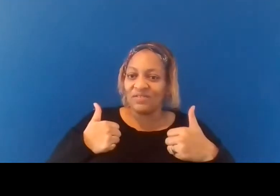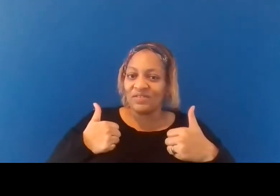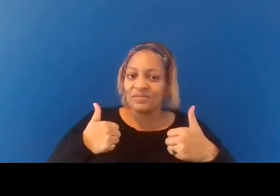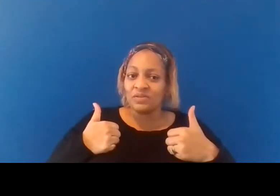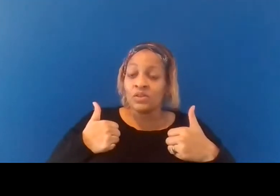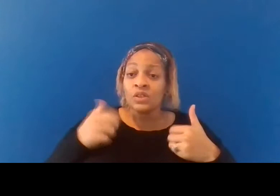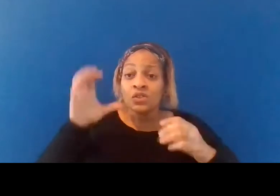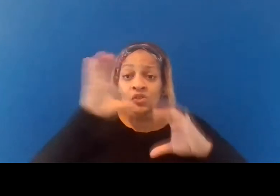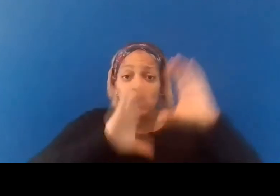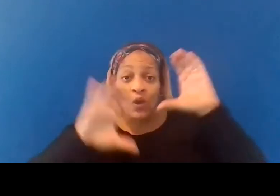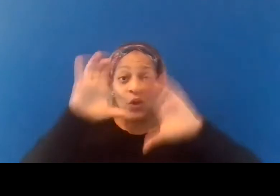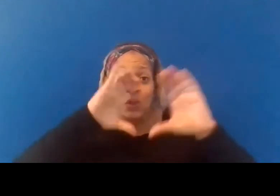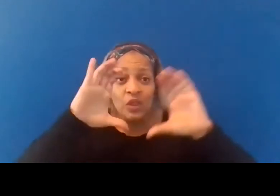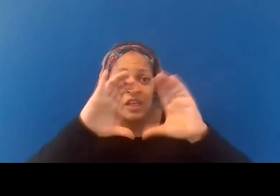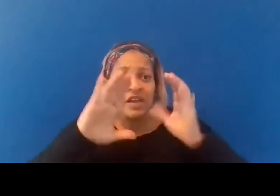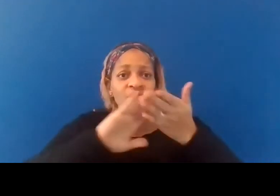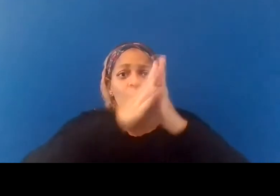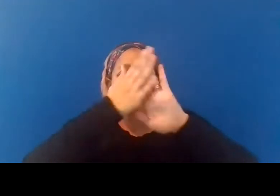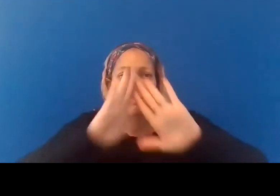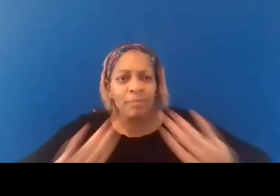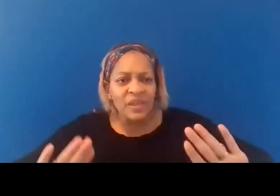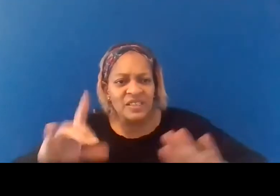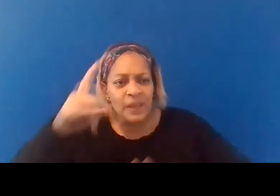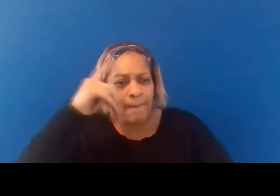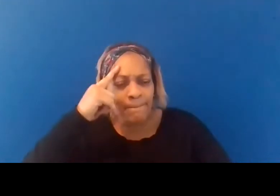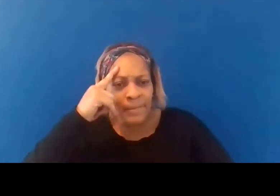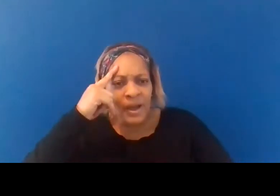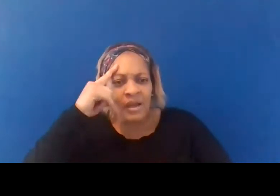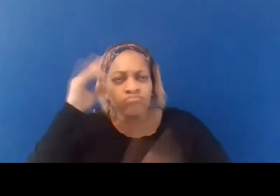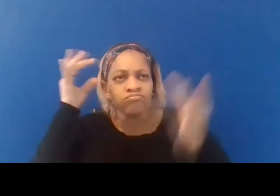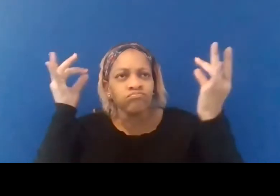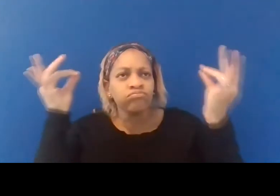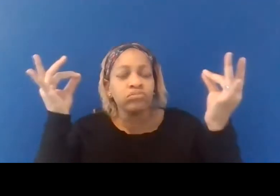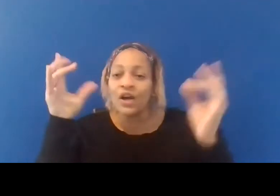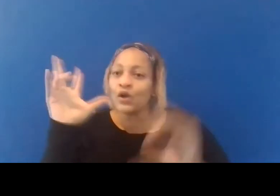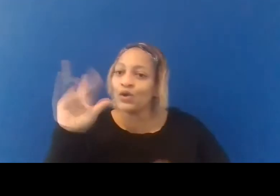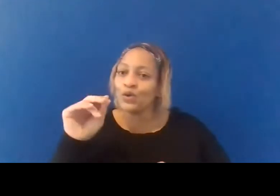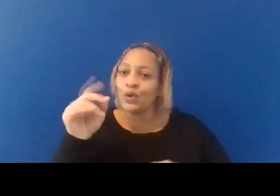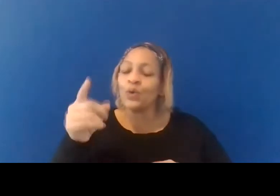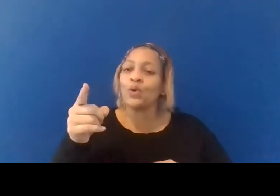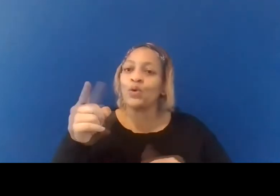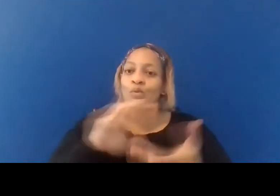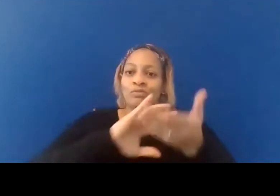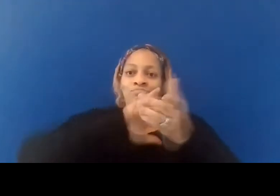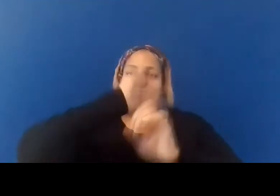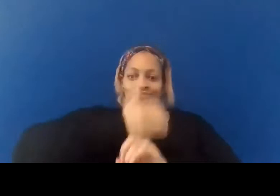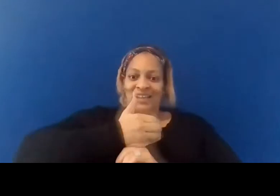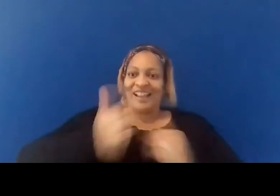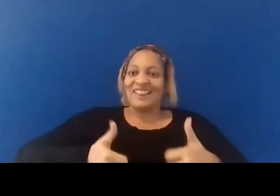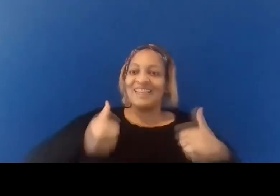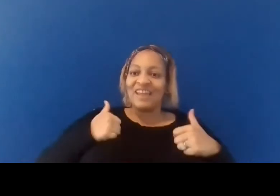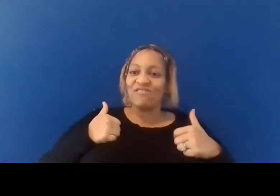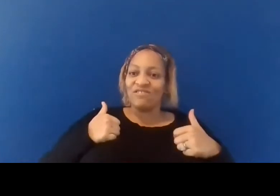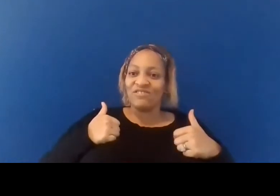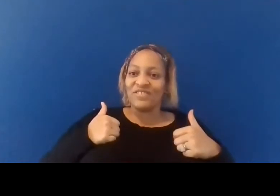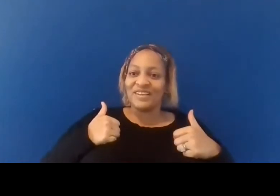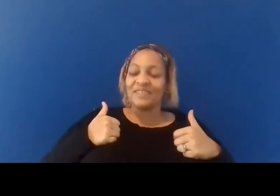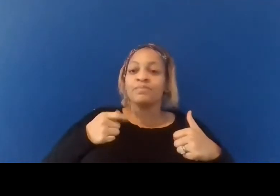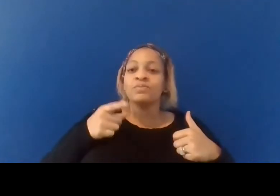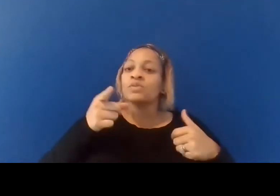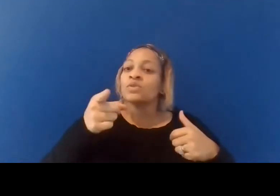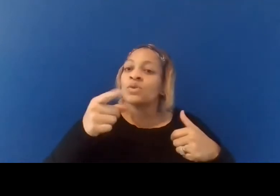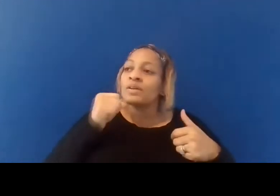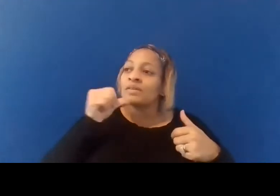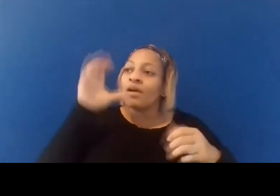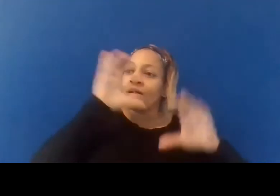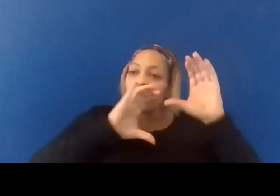for peace of mind, you're living peace of mind. You're not looking, as I always say, I stopped